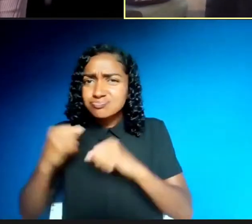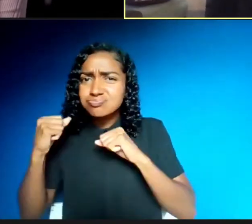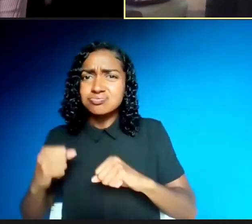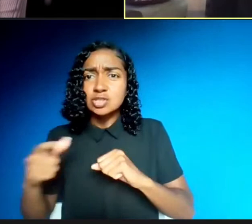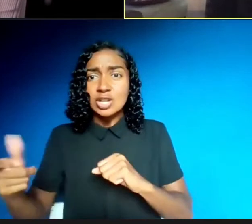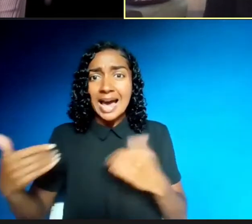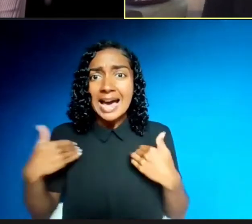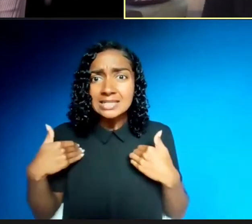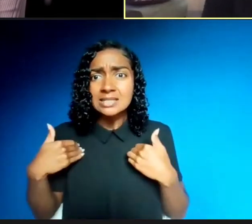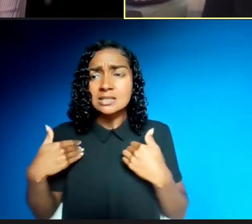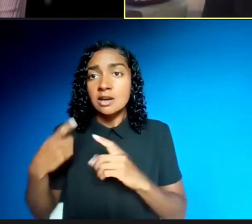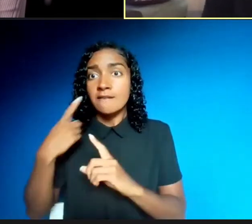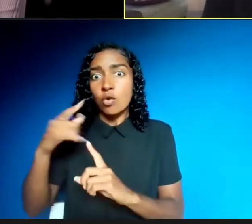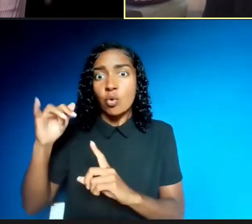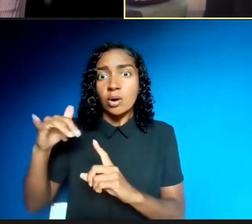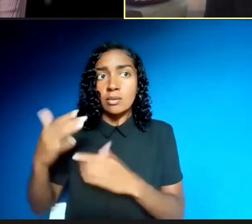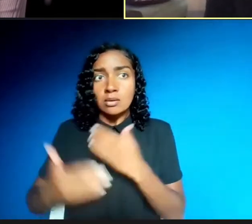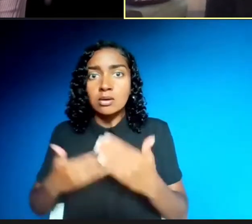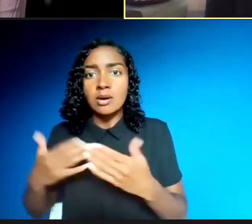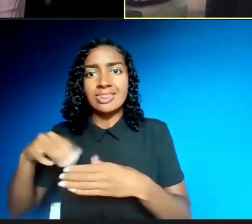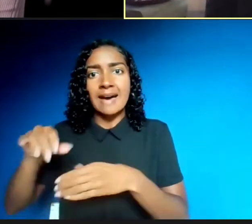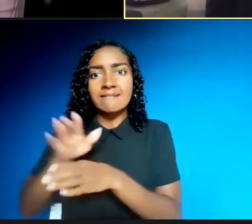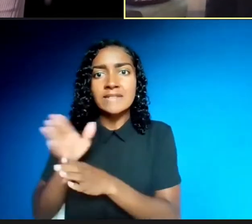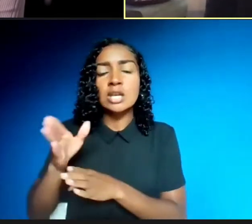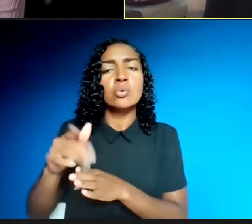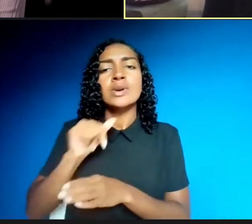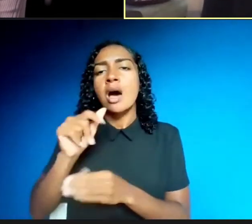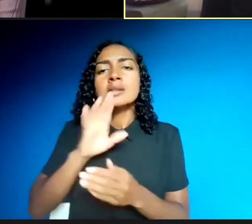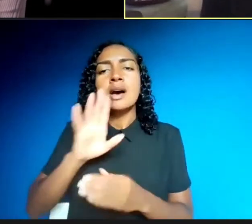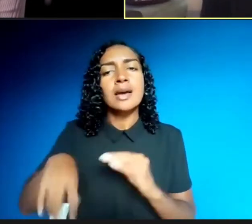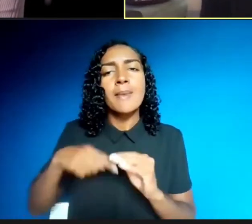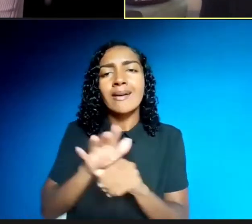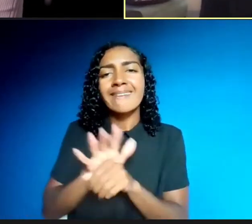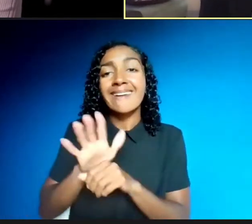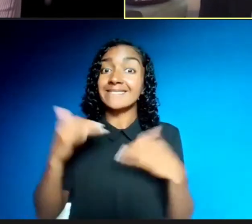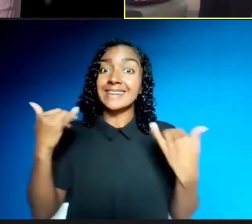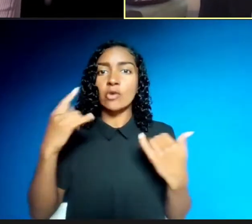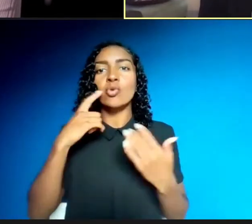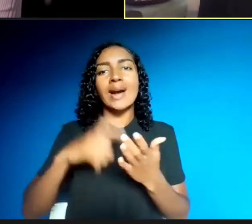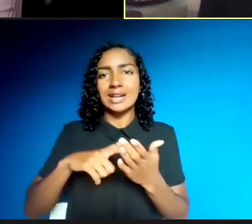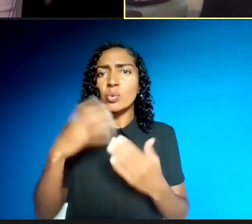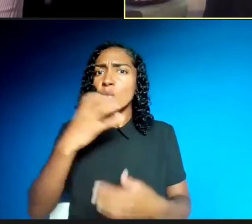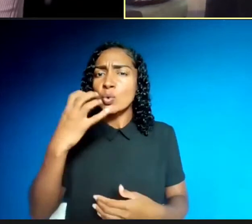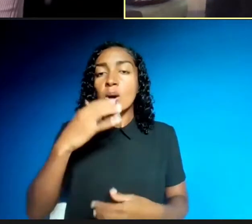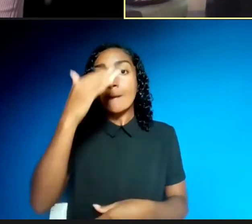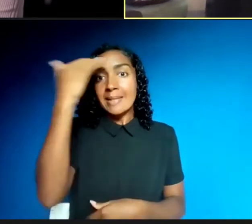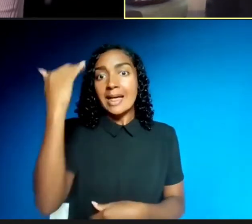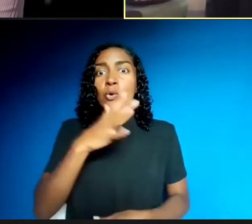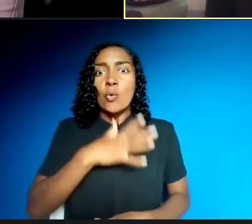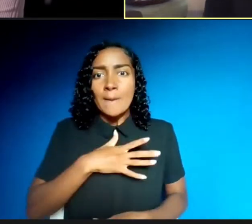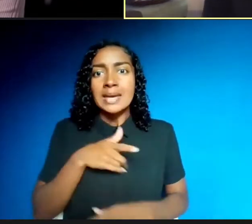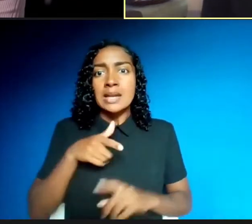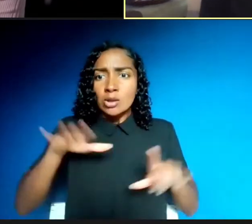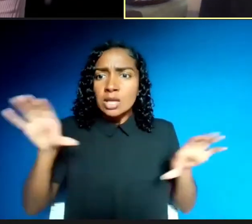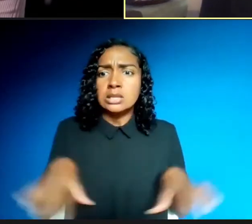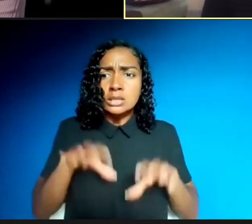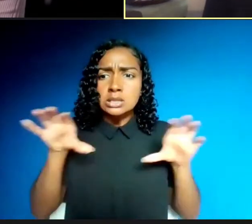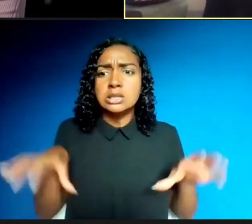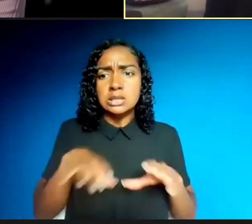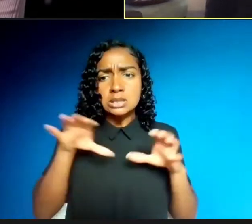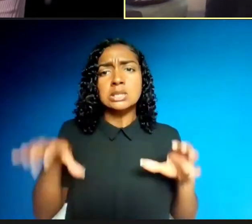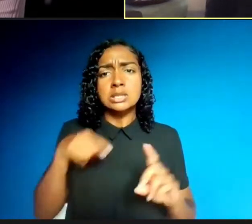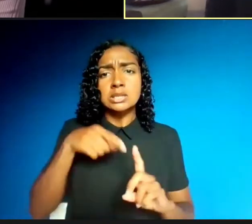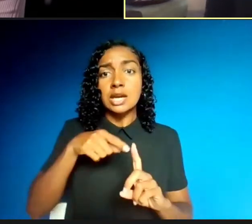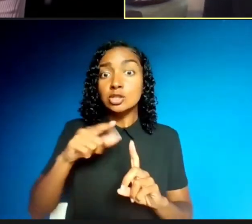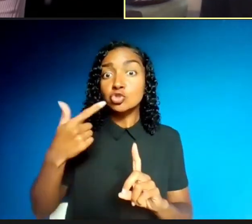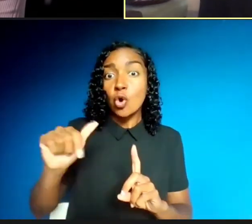is not spoken of enough. We're talking about it a lot more now because of specifically what Black women did in Georgia to flip that state. But I